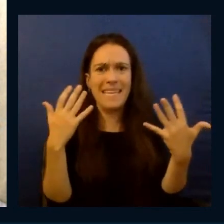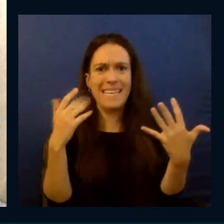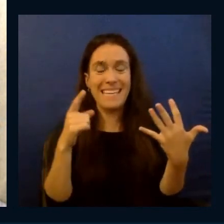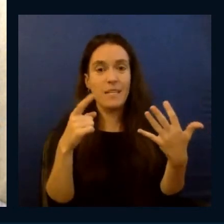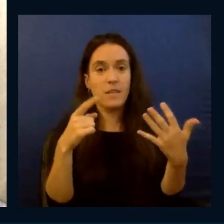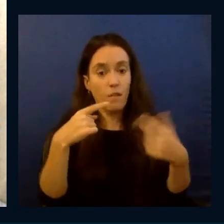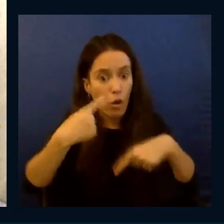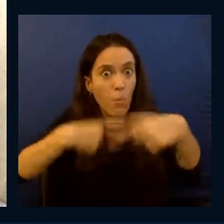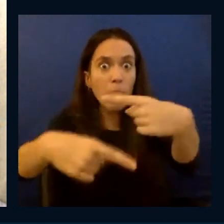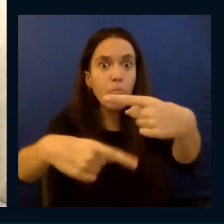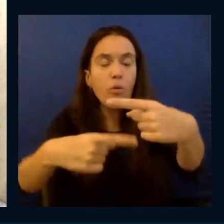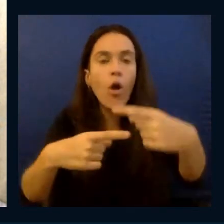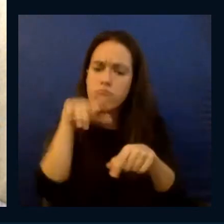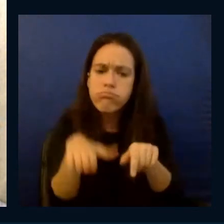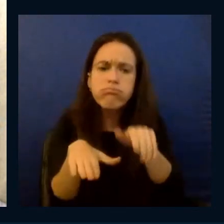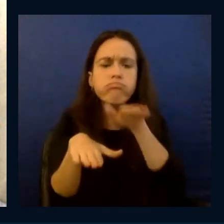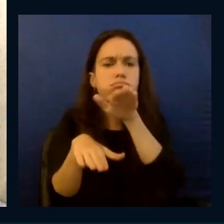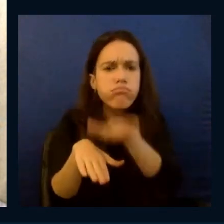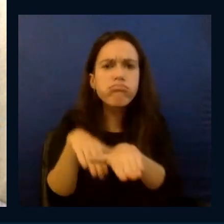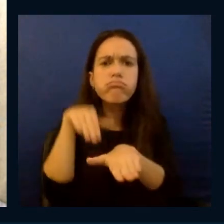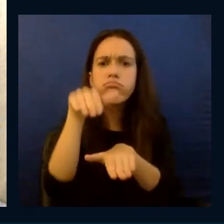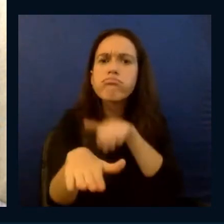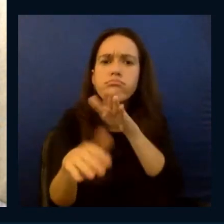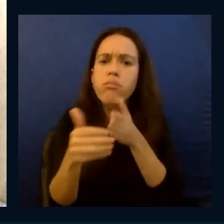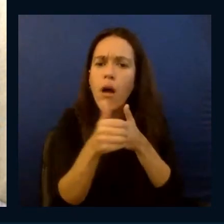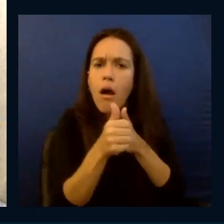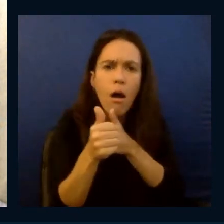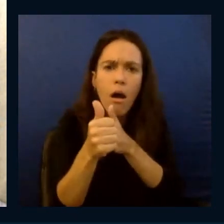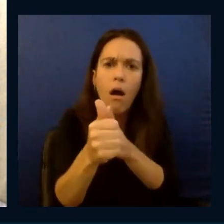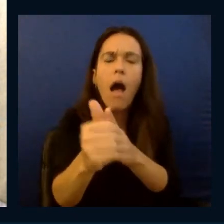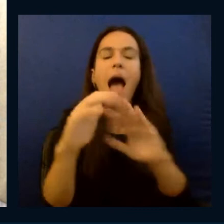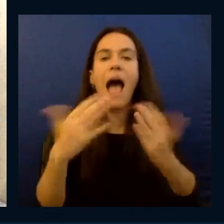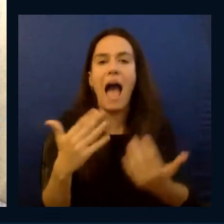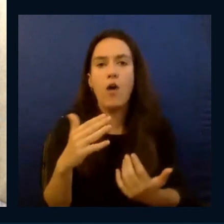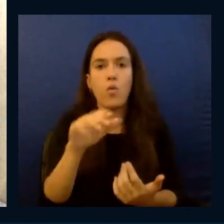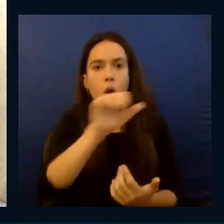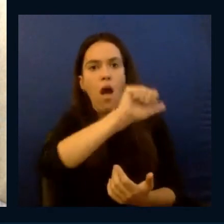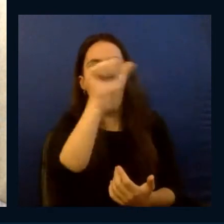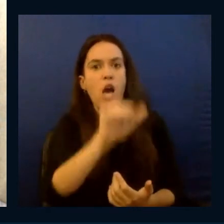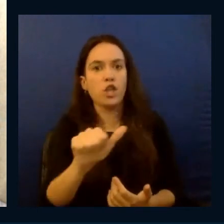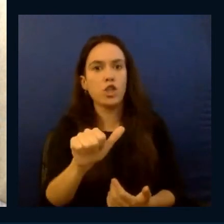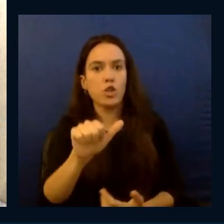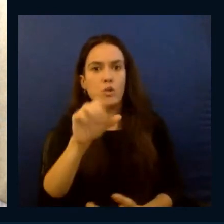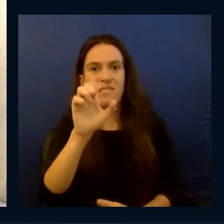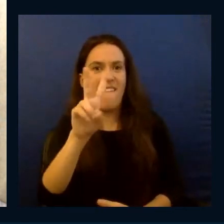that will walk you step by step by step through exactly how to use Azure DevOps for whatever scenarios you need.